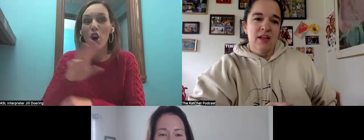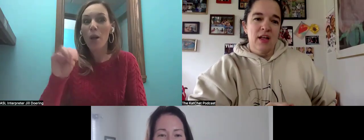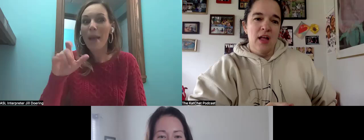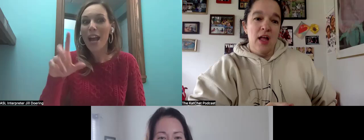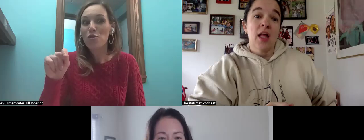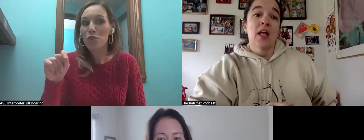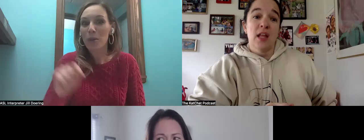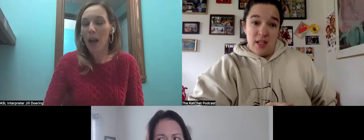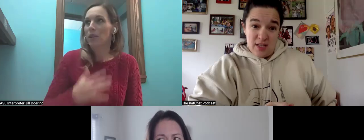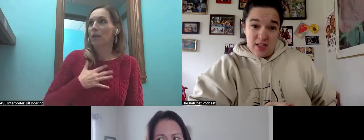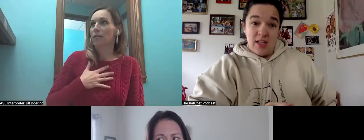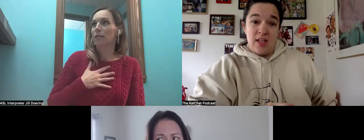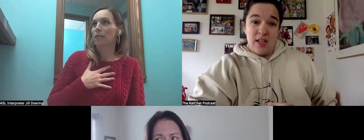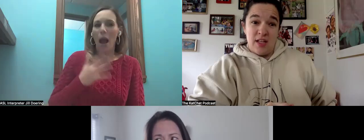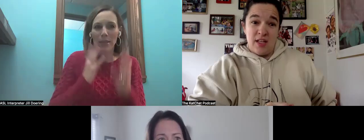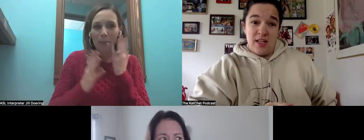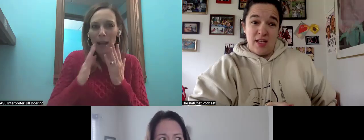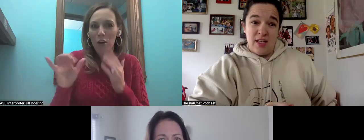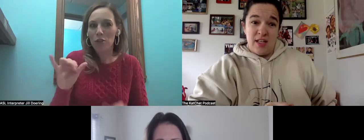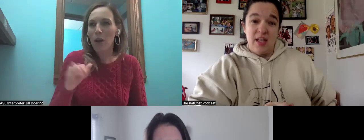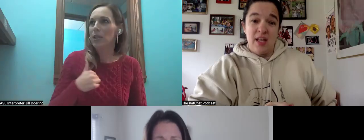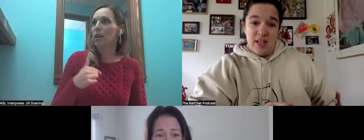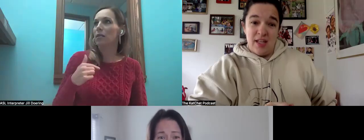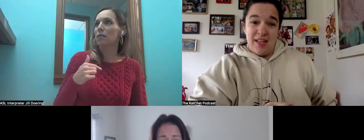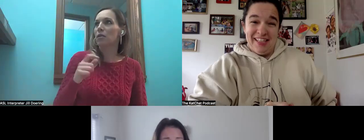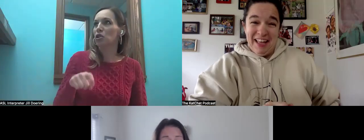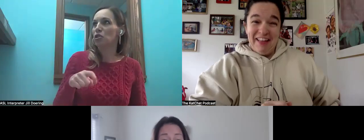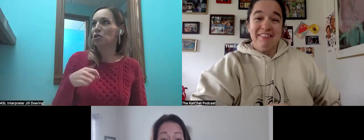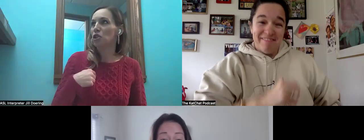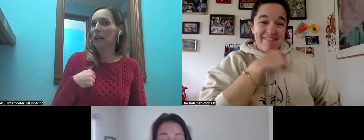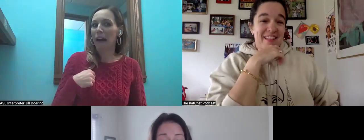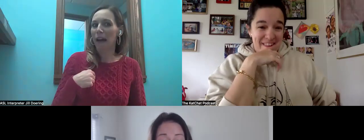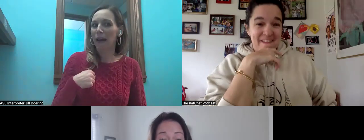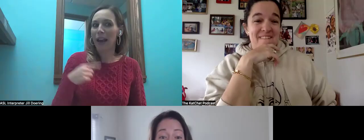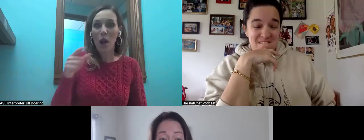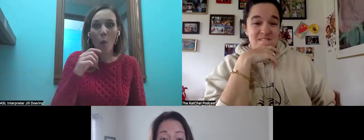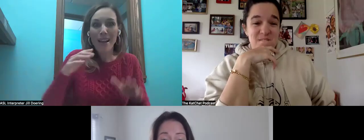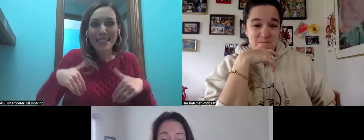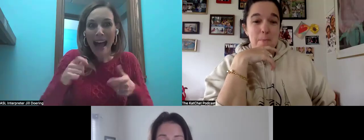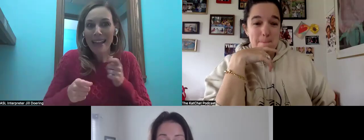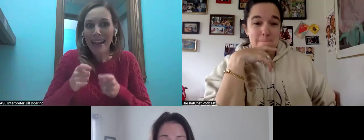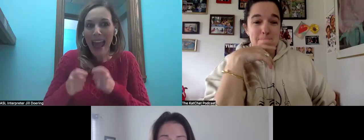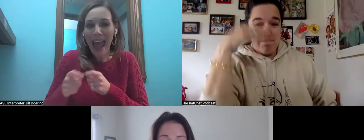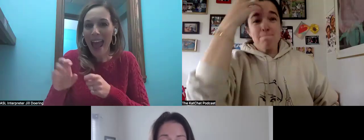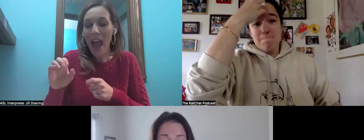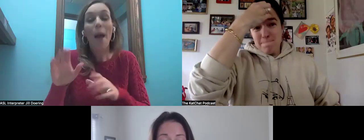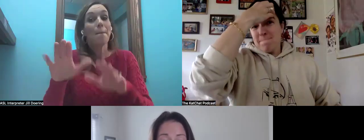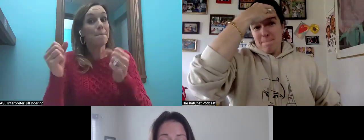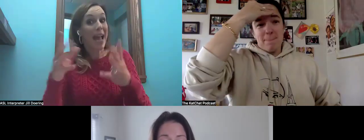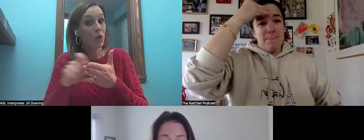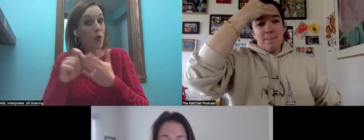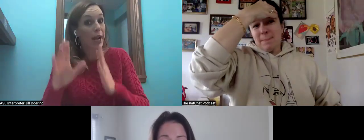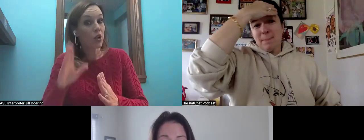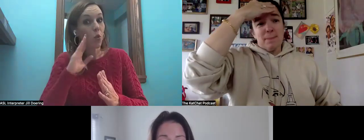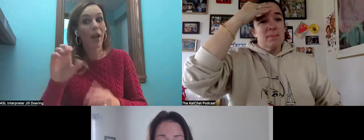was kind of embarrassed too, because I was like, should I? Because it wasn't edited. A lot of writers will edit